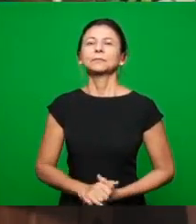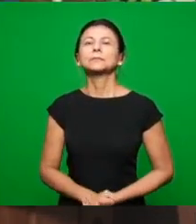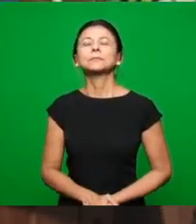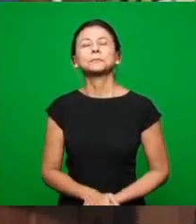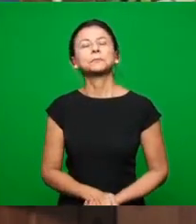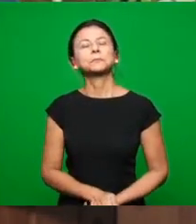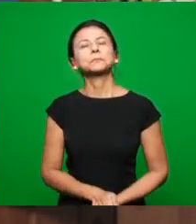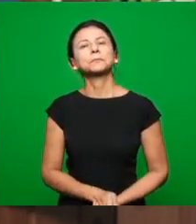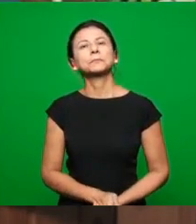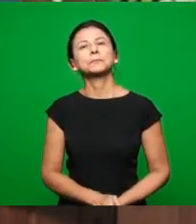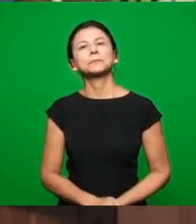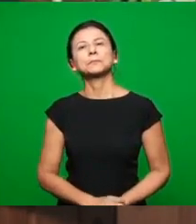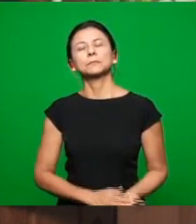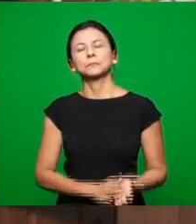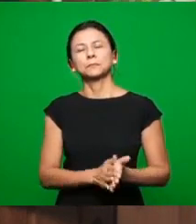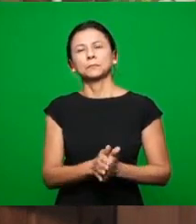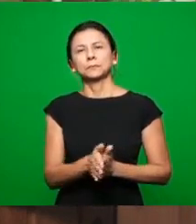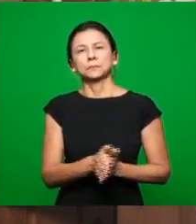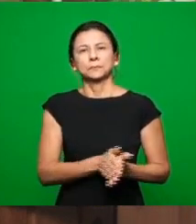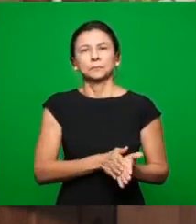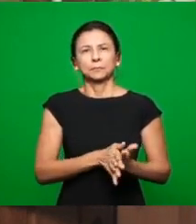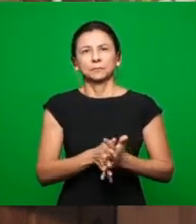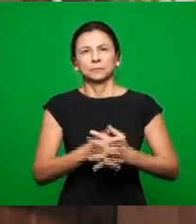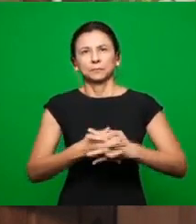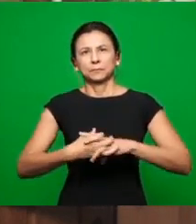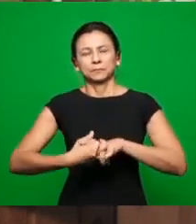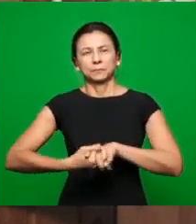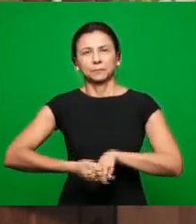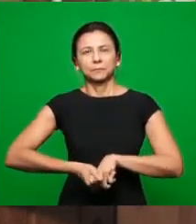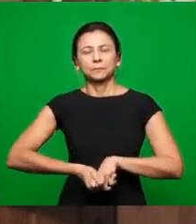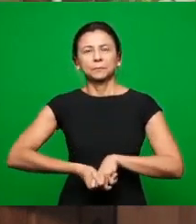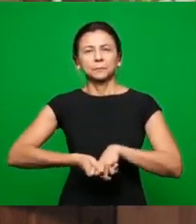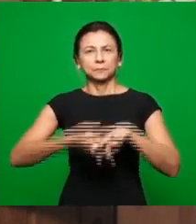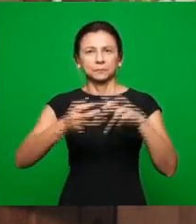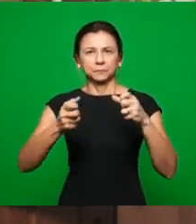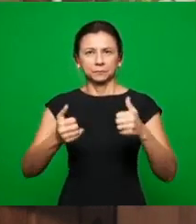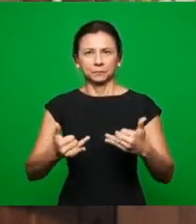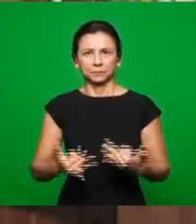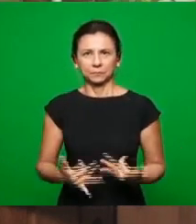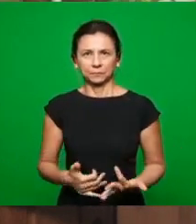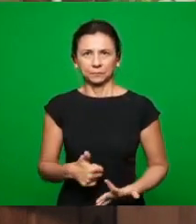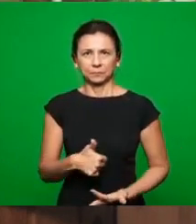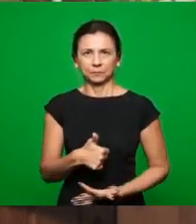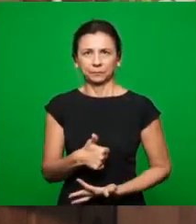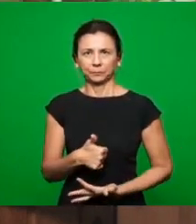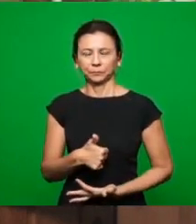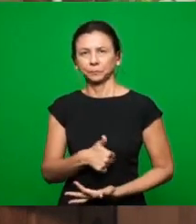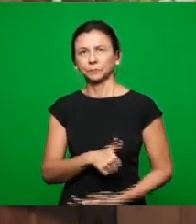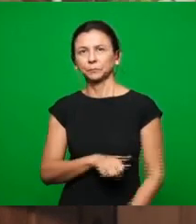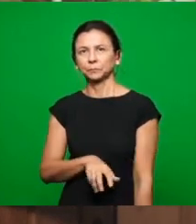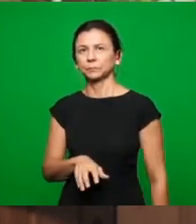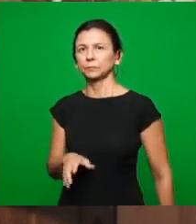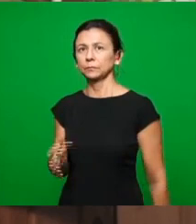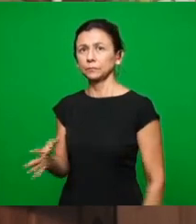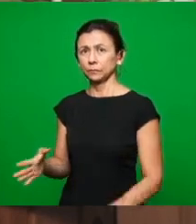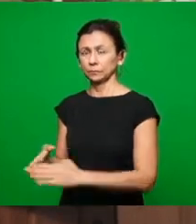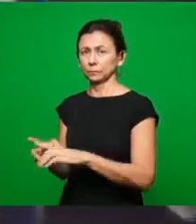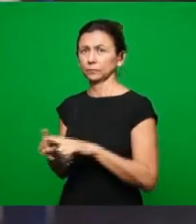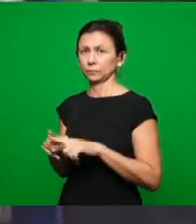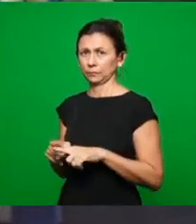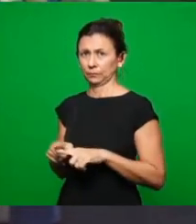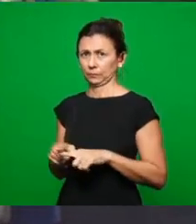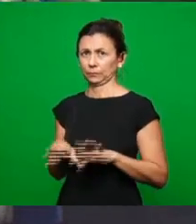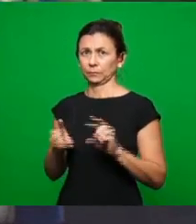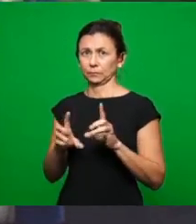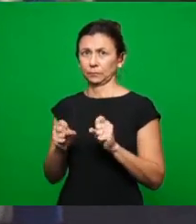statement from Pastor Jedutti about this answer. So my brethren, in first place, Pergamos, it speaks